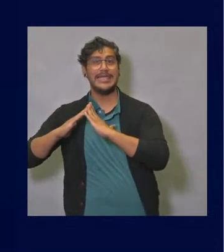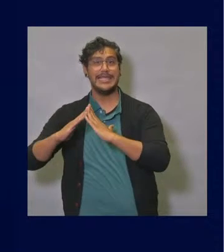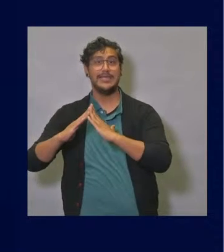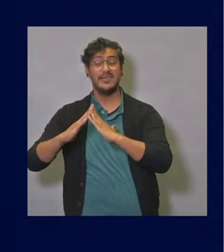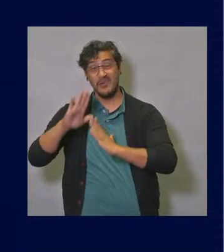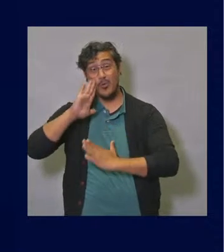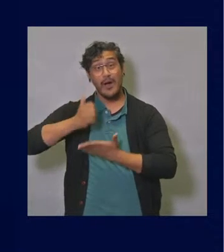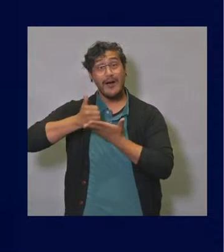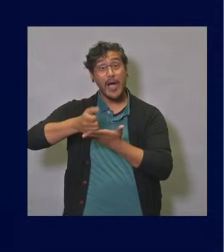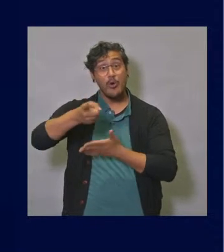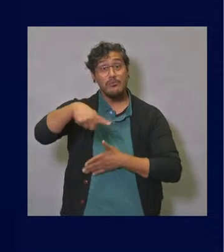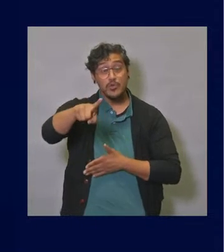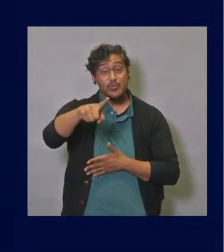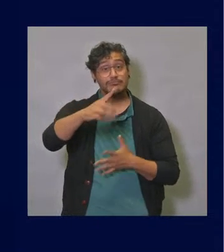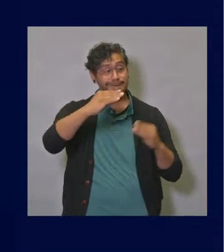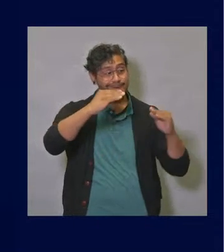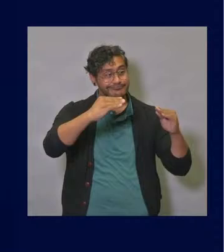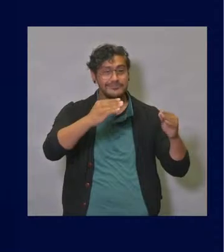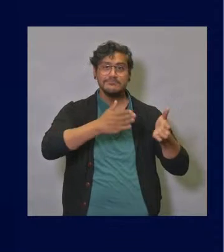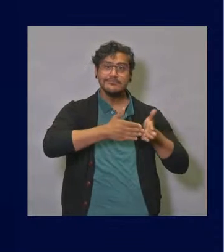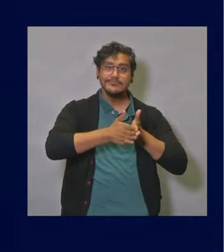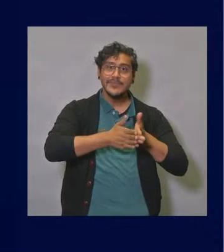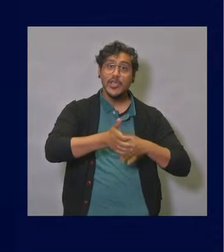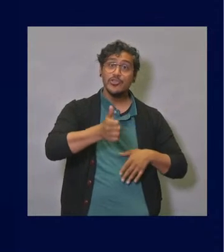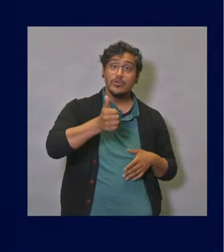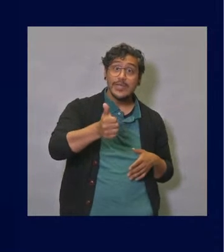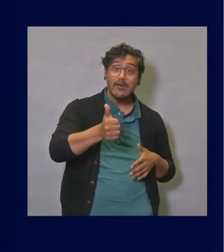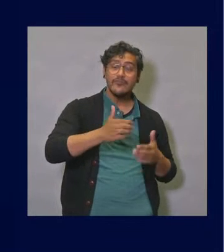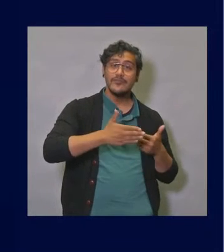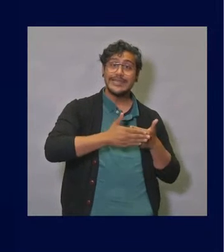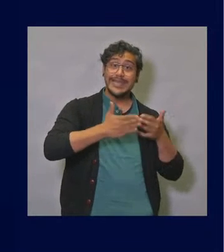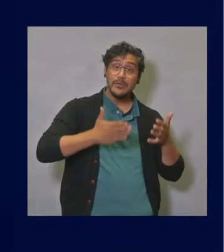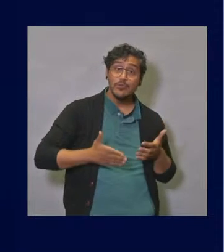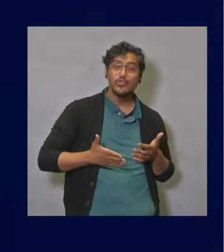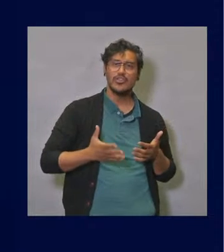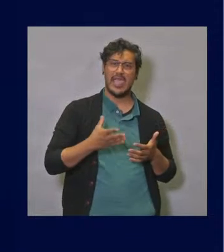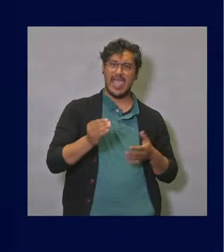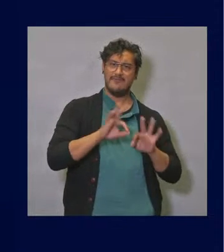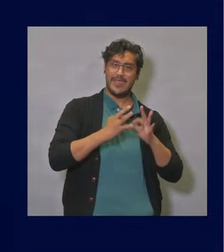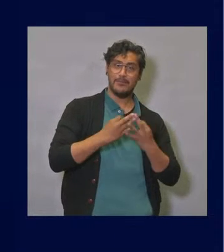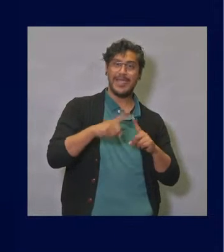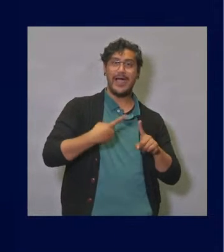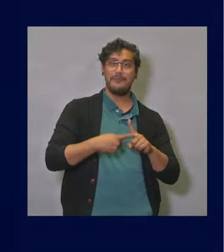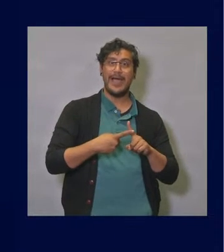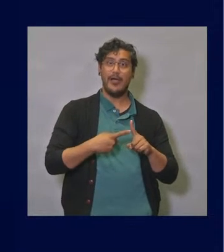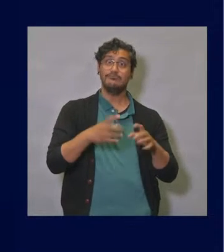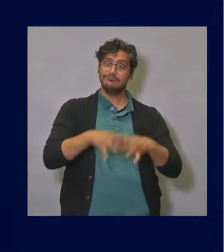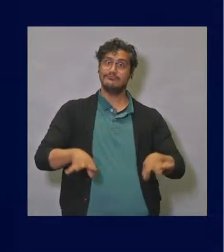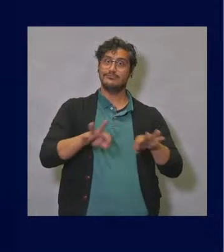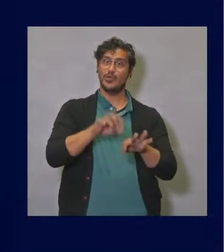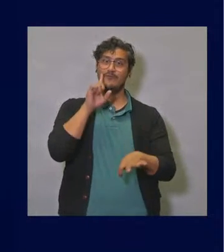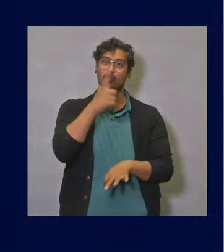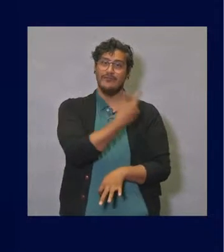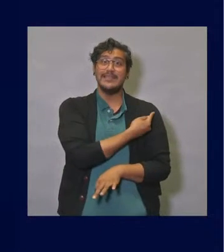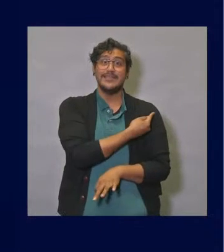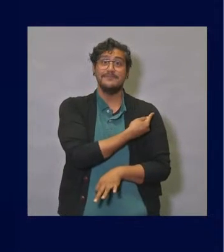help you educate and motivate yourself, your neighbors, and your loved ones about vaccinations. Next